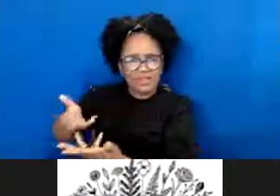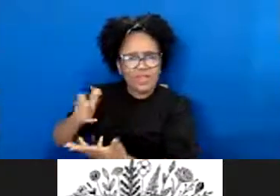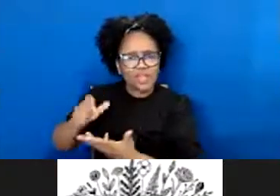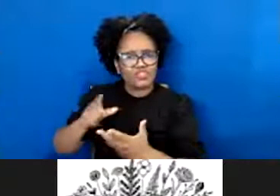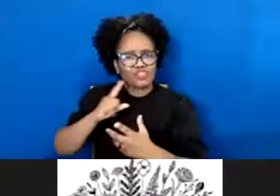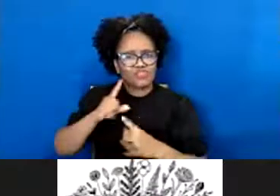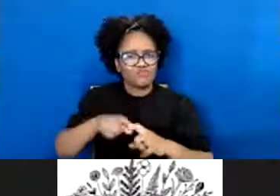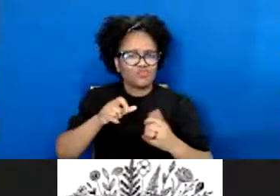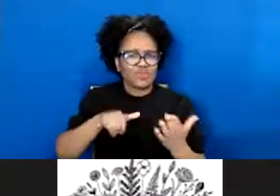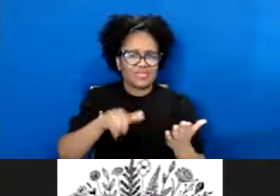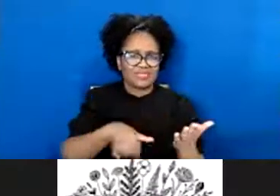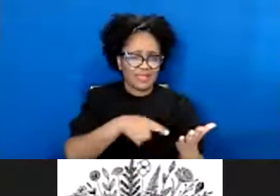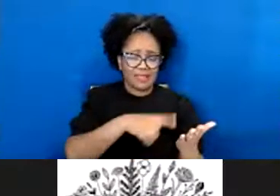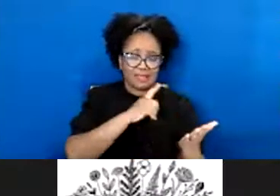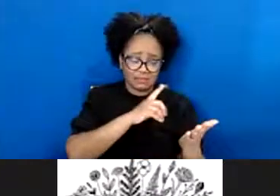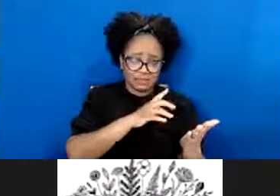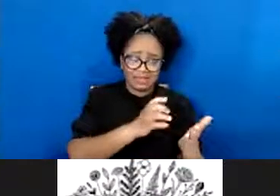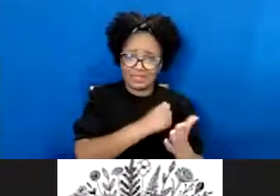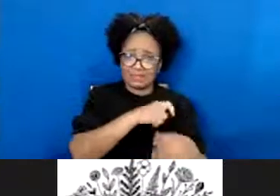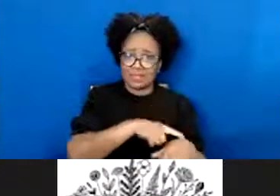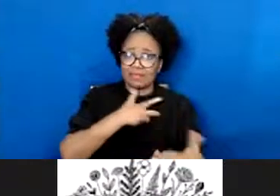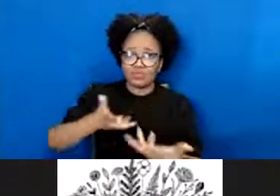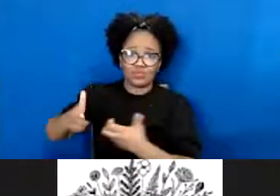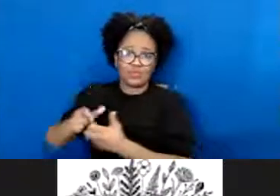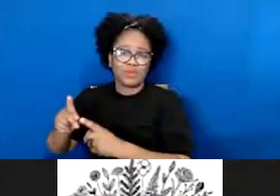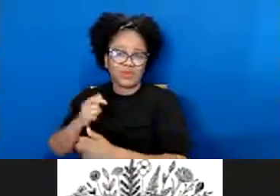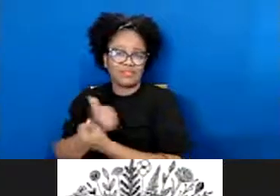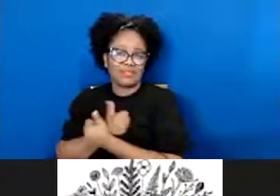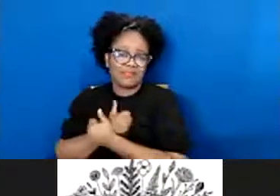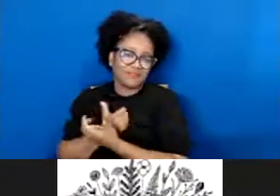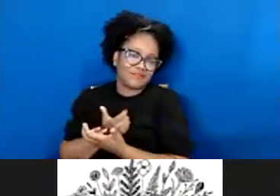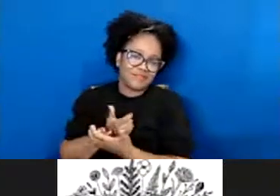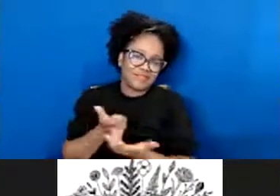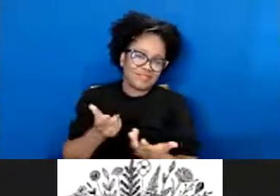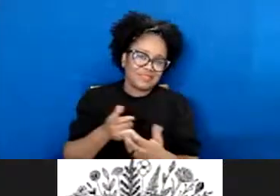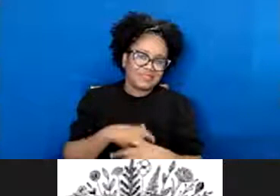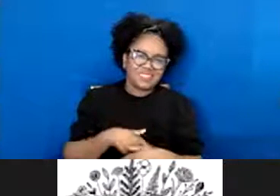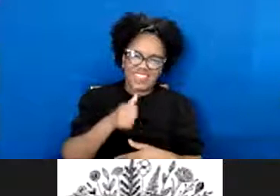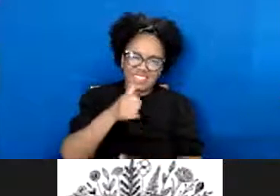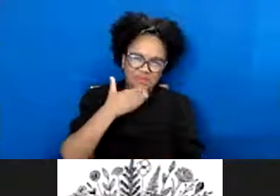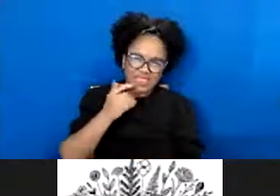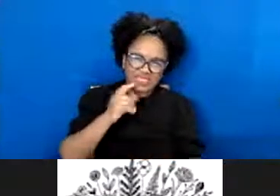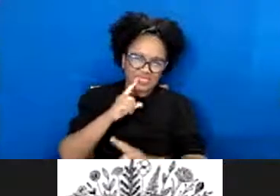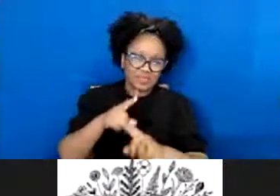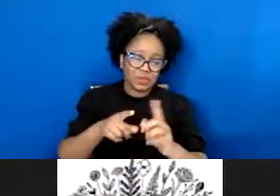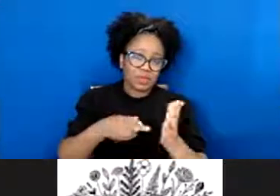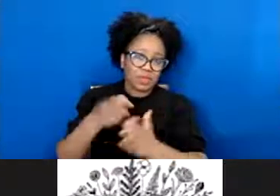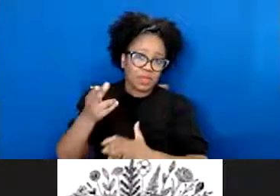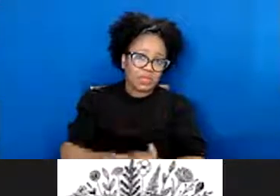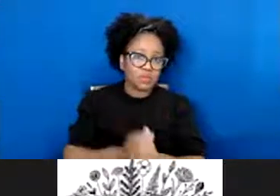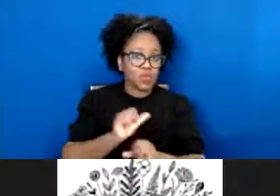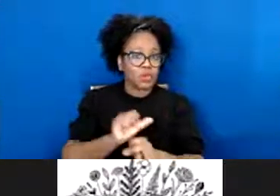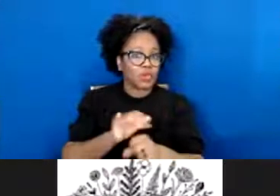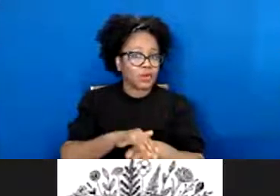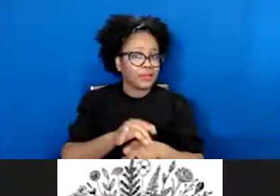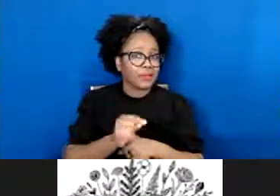this, but I'm it's the truth. So, but I'm working on it though. Well, that's what we want always, is your truth. And, you know, let me say this to you. We